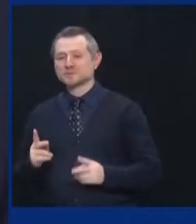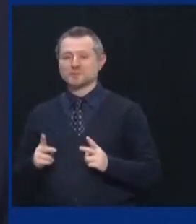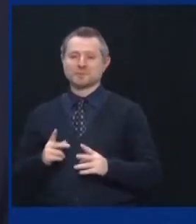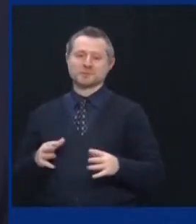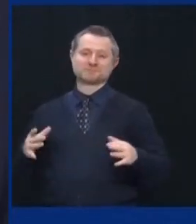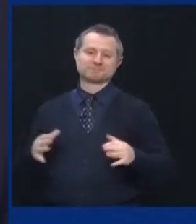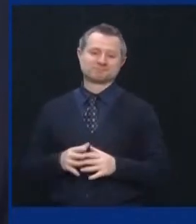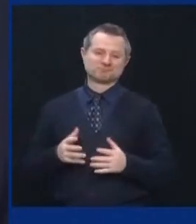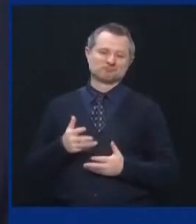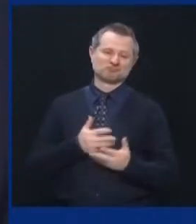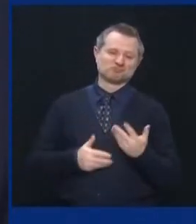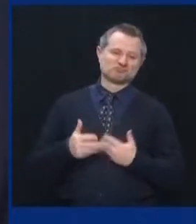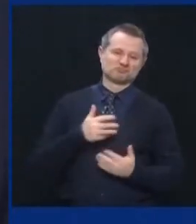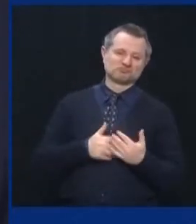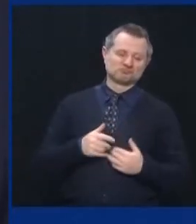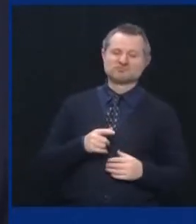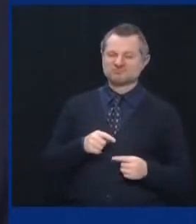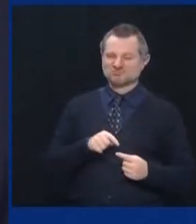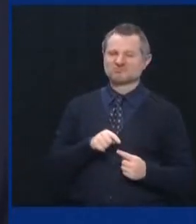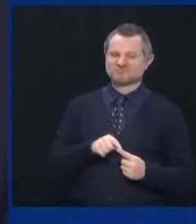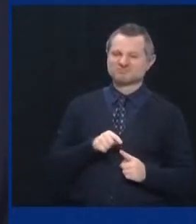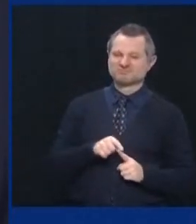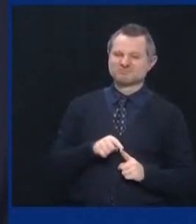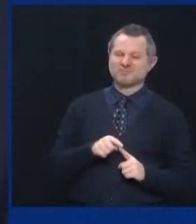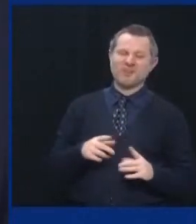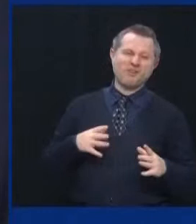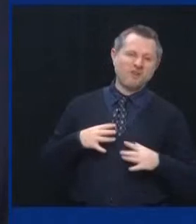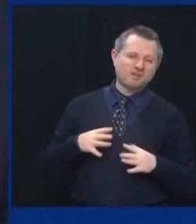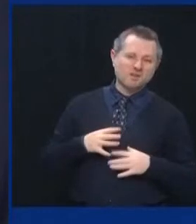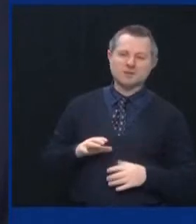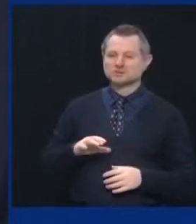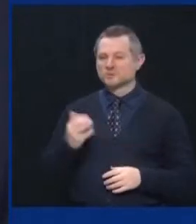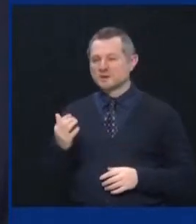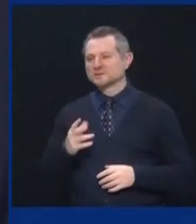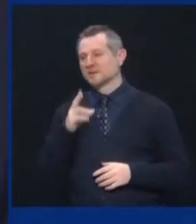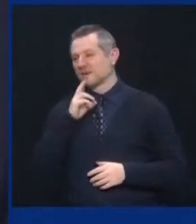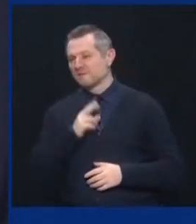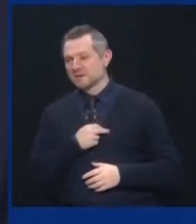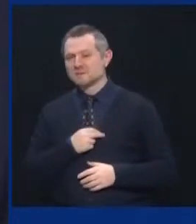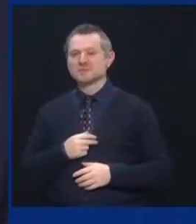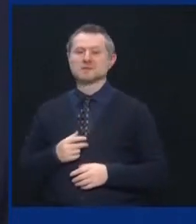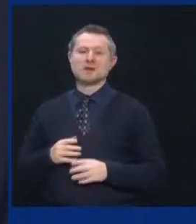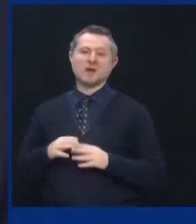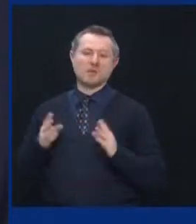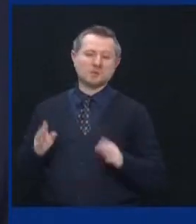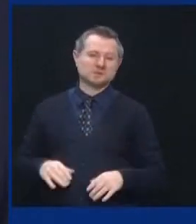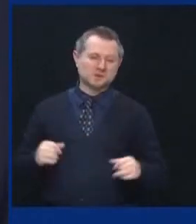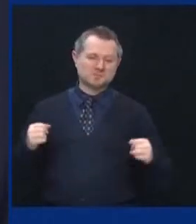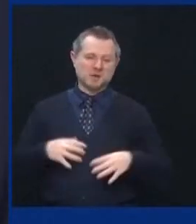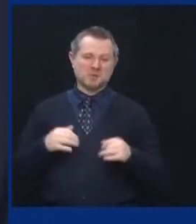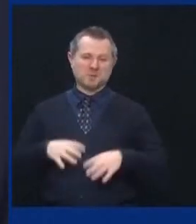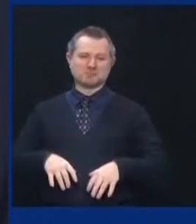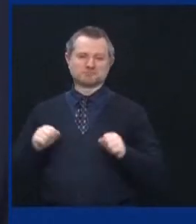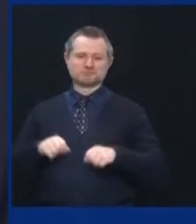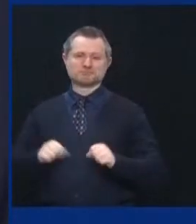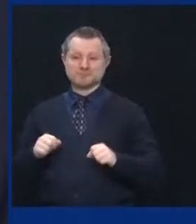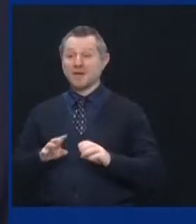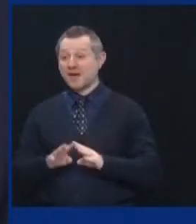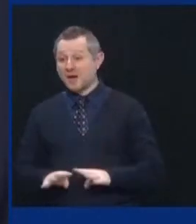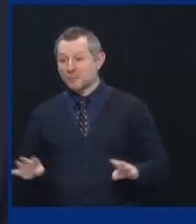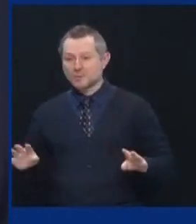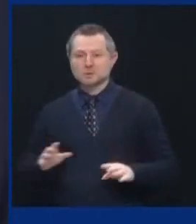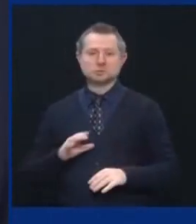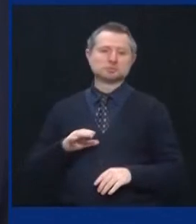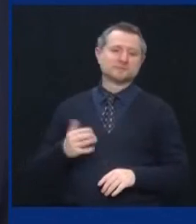gatherings. It's coming from the holidays. It's coming from people over the house for Christmas or for Hanukkah or